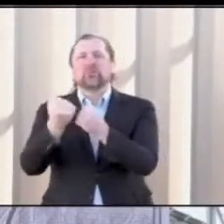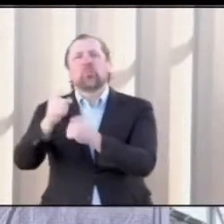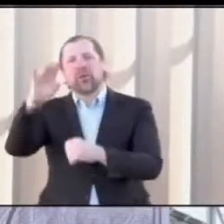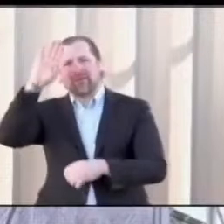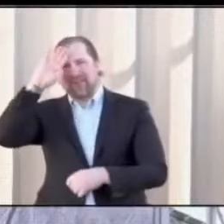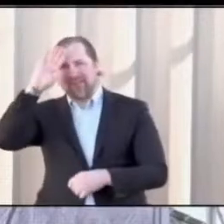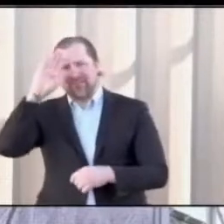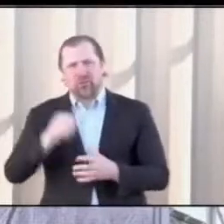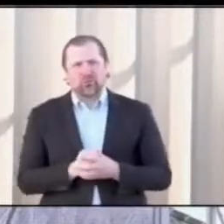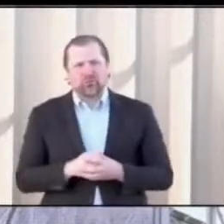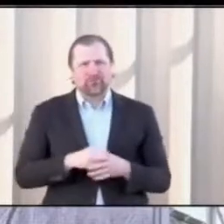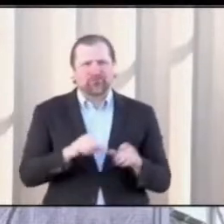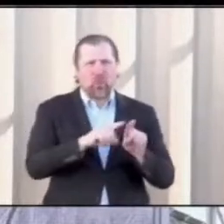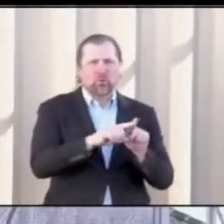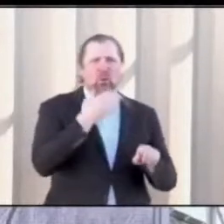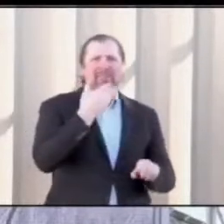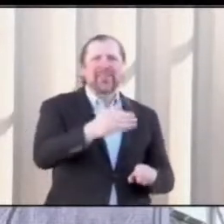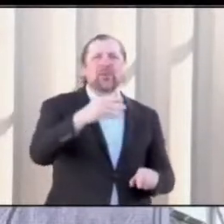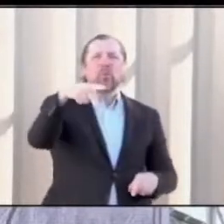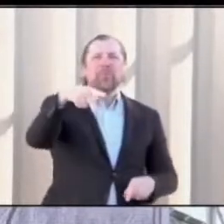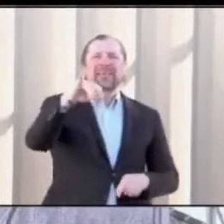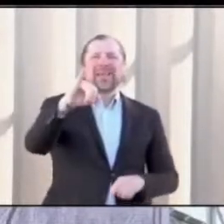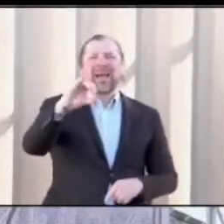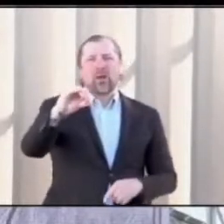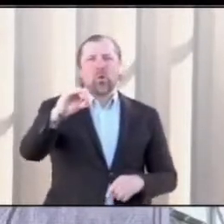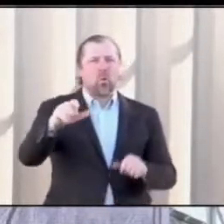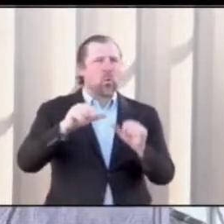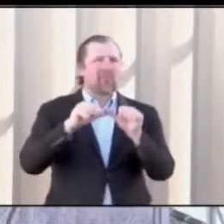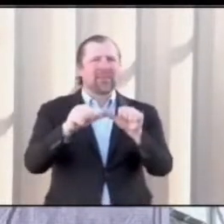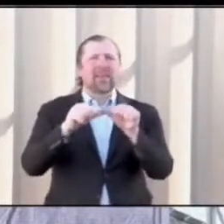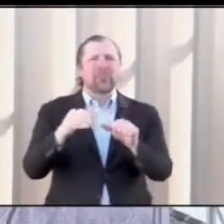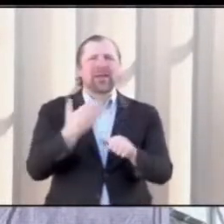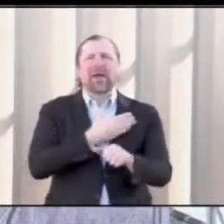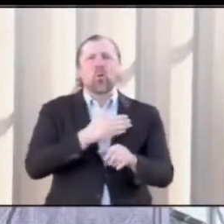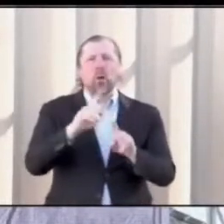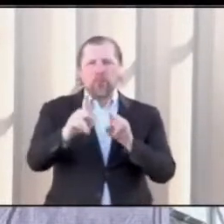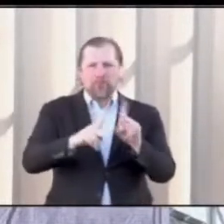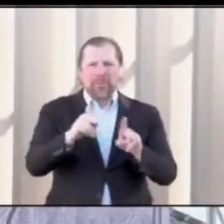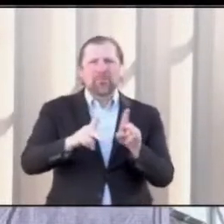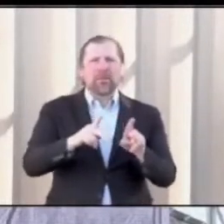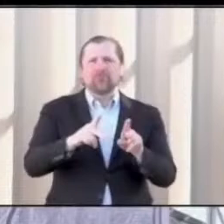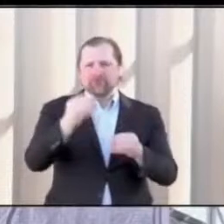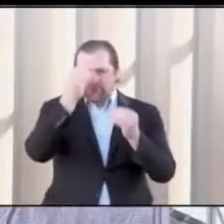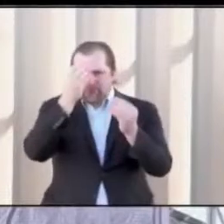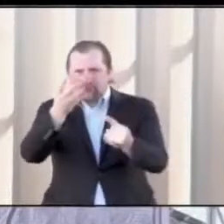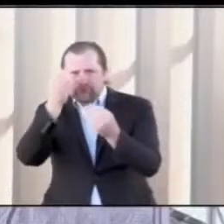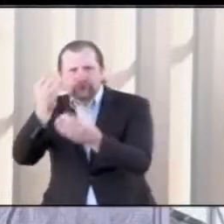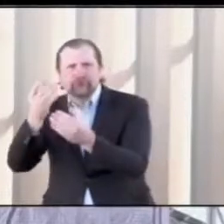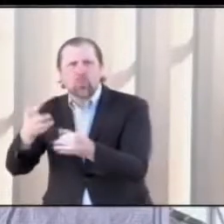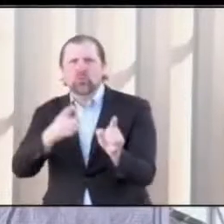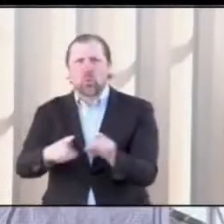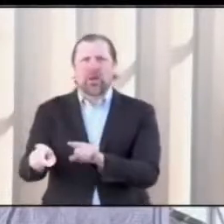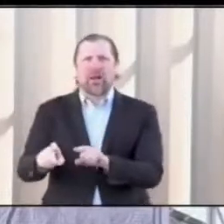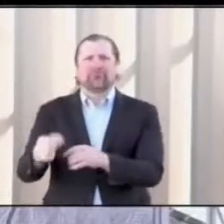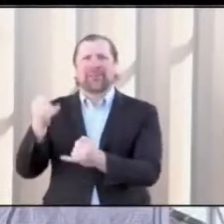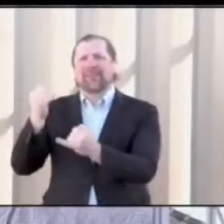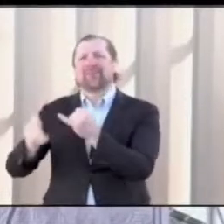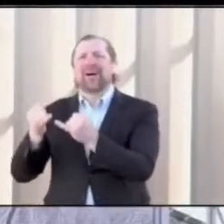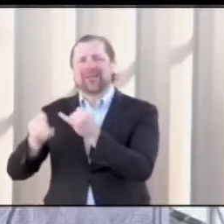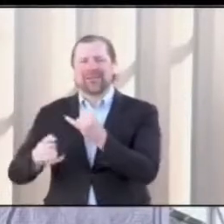firefighters. I also want to thank the PIOs who have kept our population informed. And